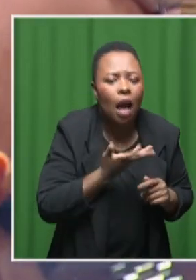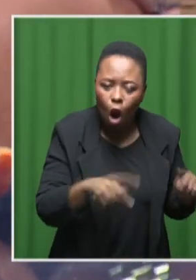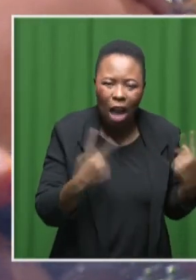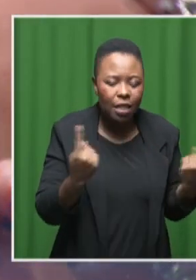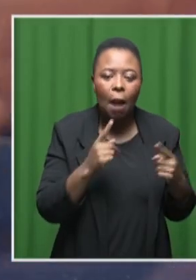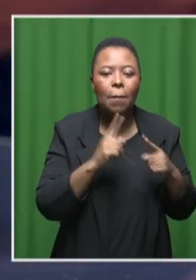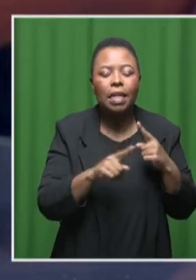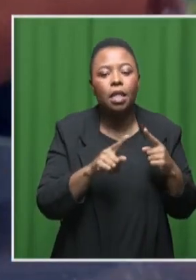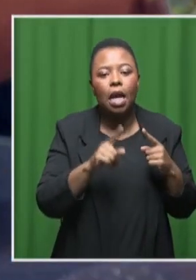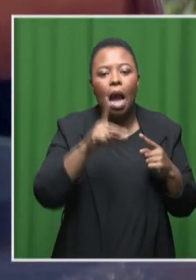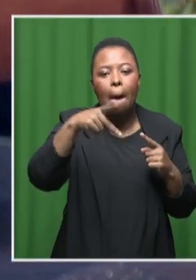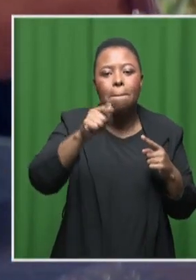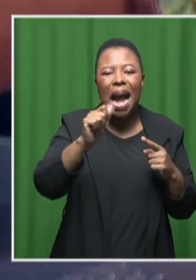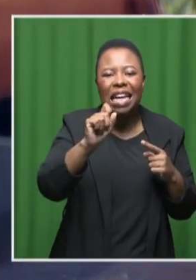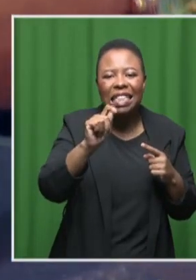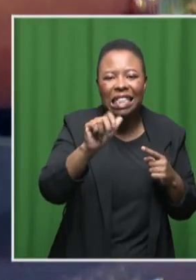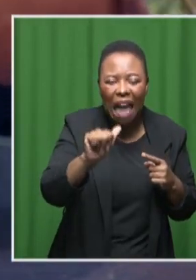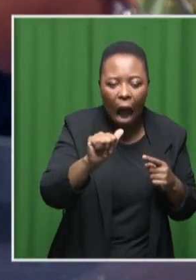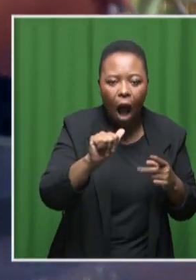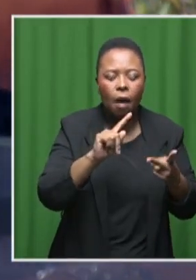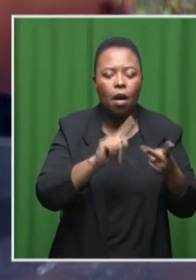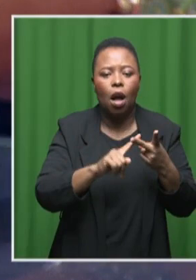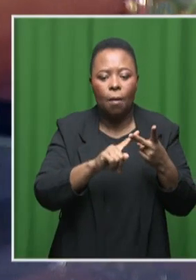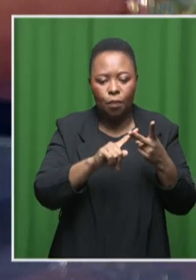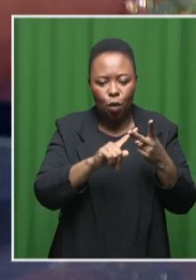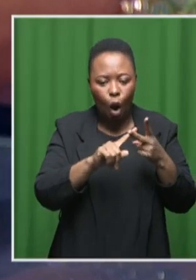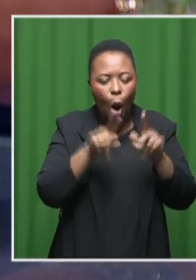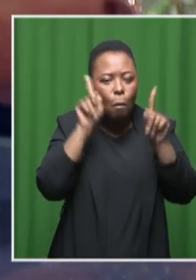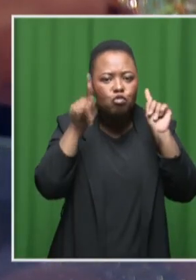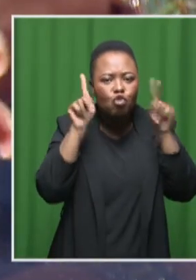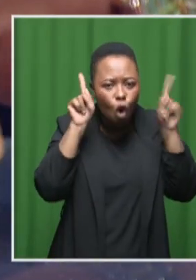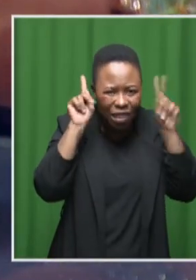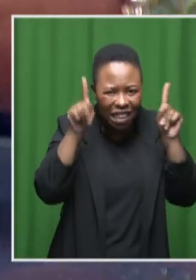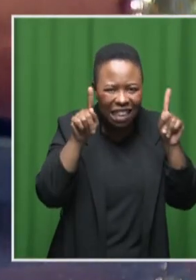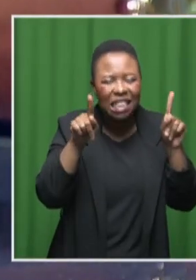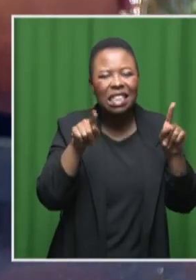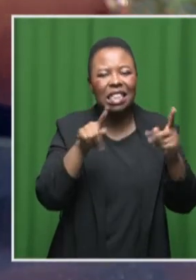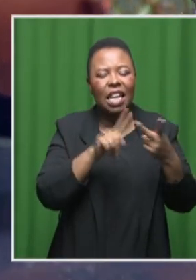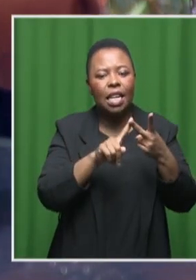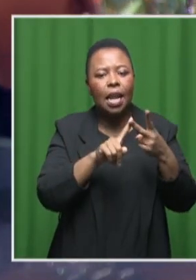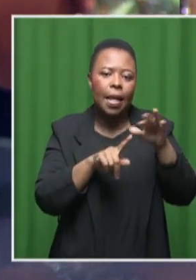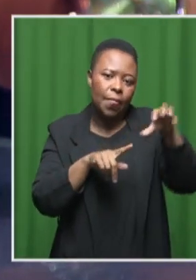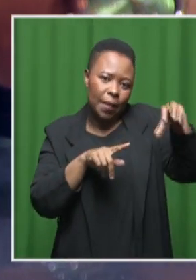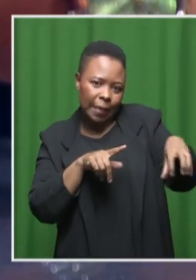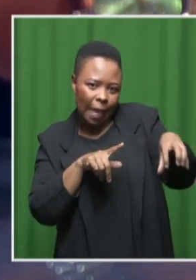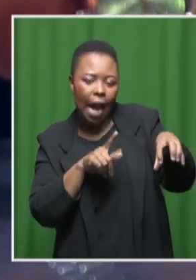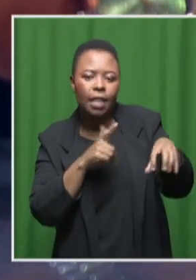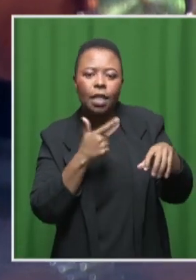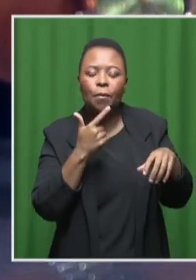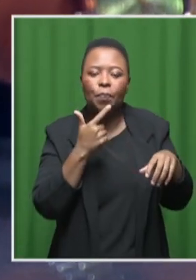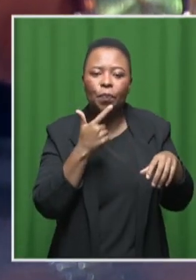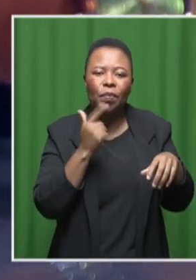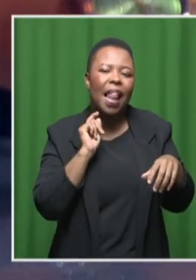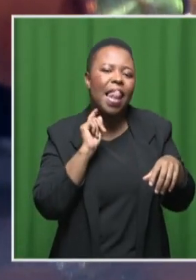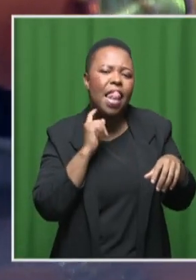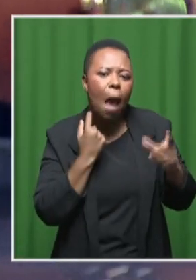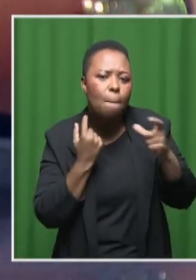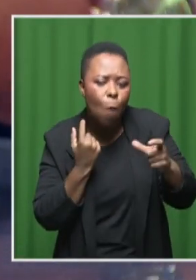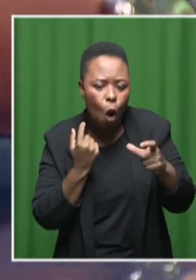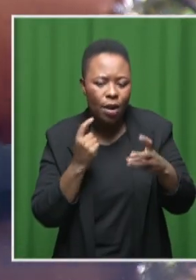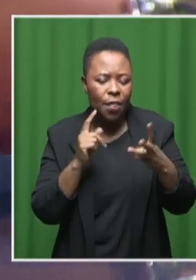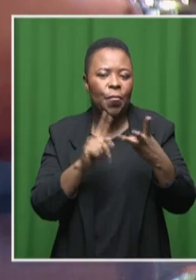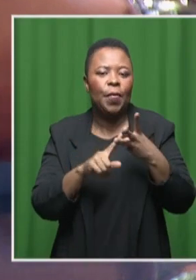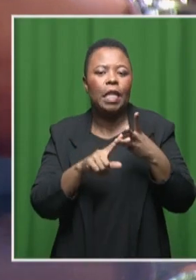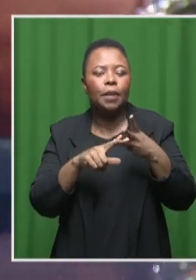a pasta, and then there's prawns, and then on the side I have a lemon and my French